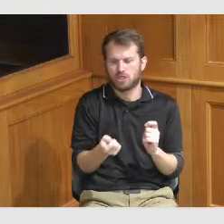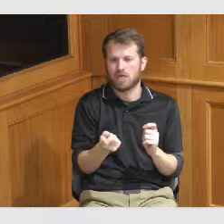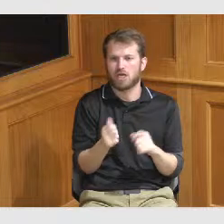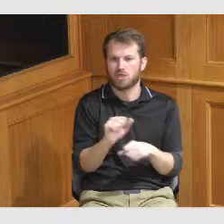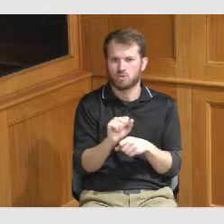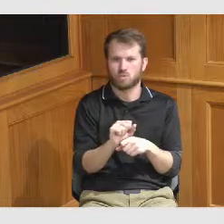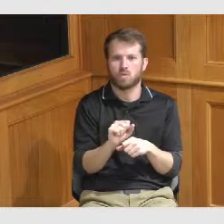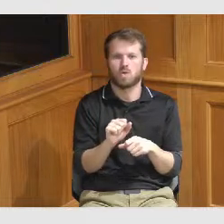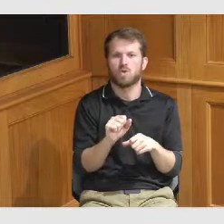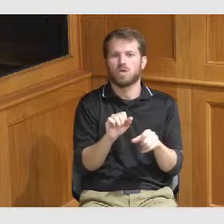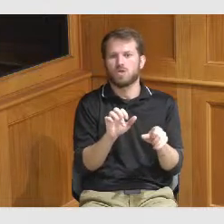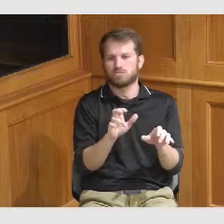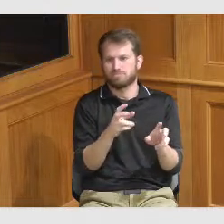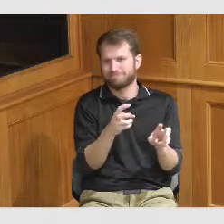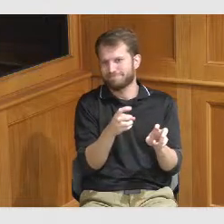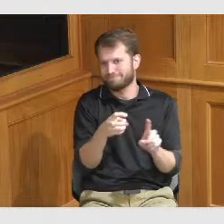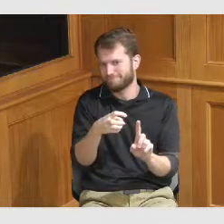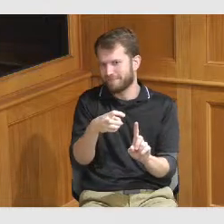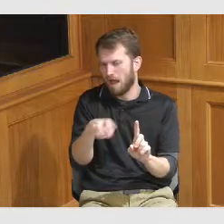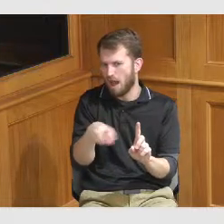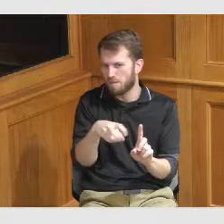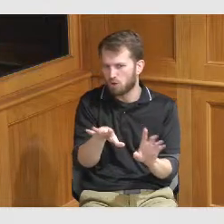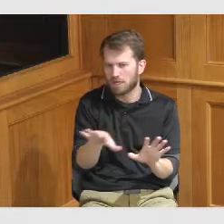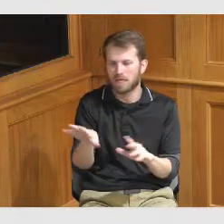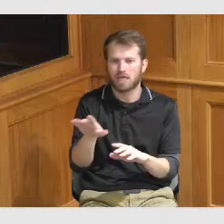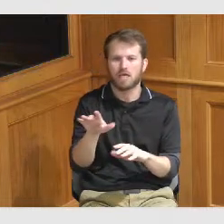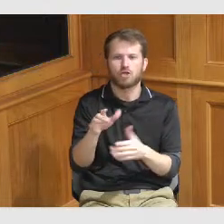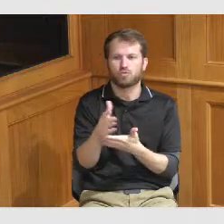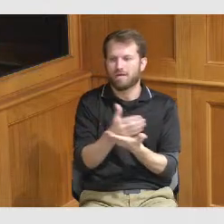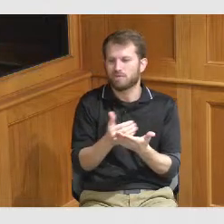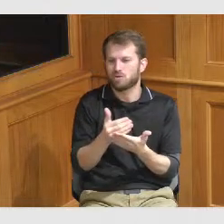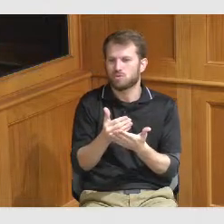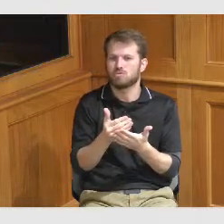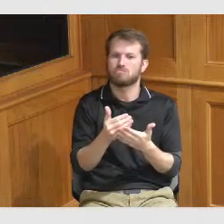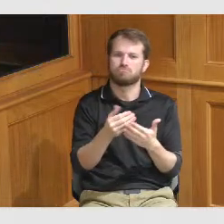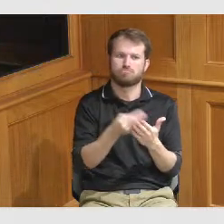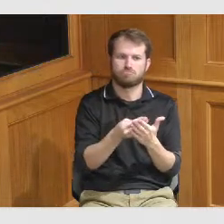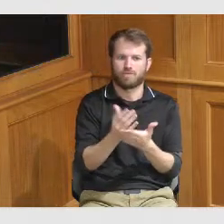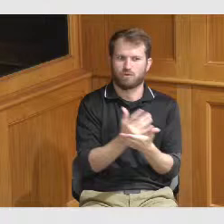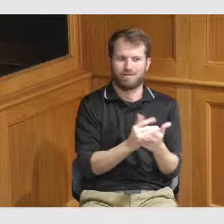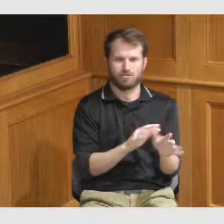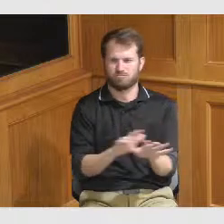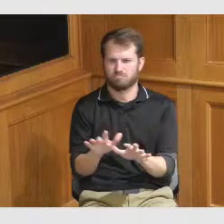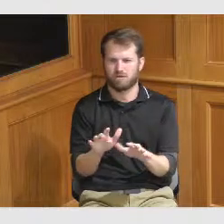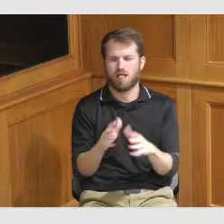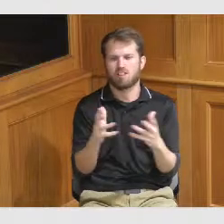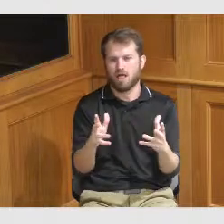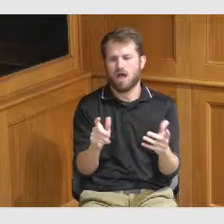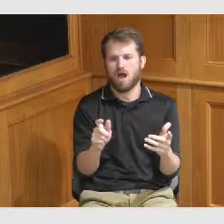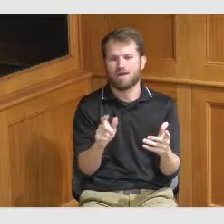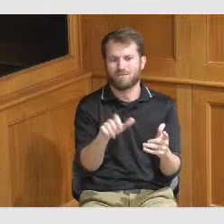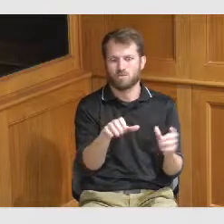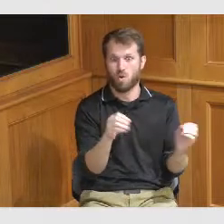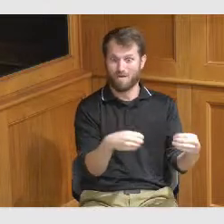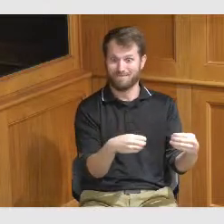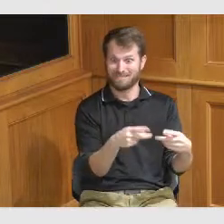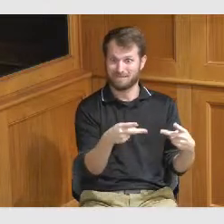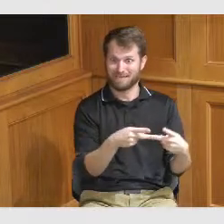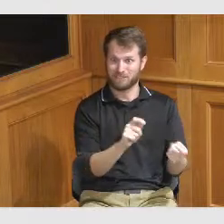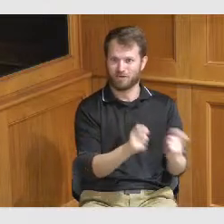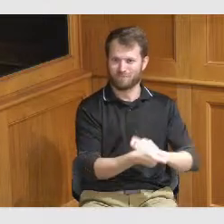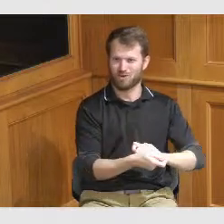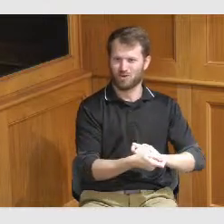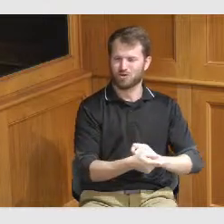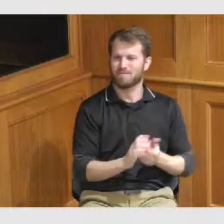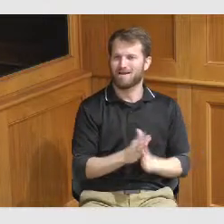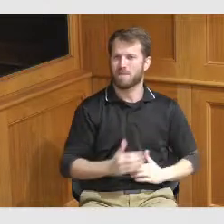to hybrid and problems with revenue collection in cities, a lot of offices are being converted to residential. Not a lot, but